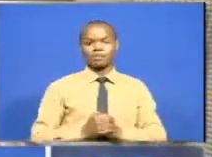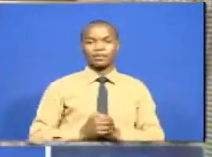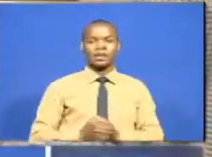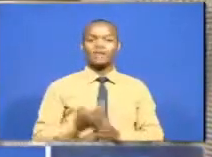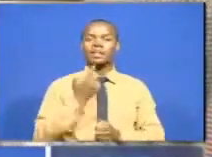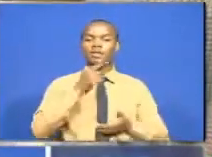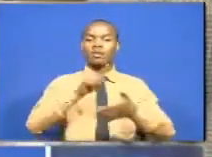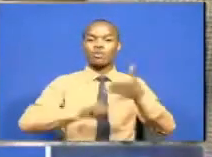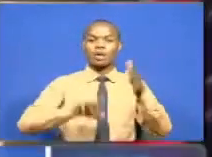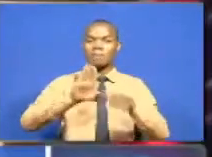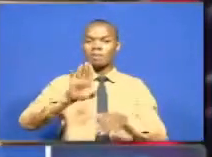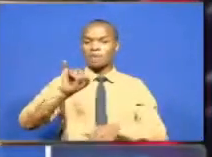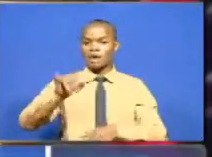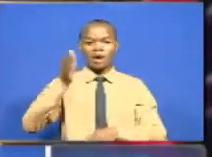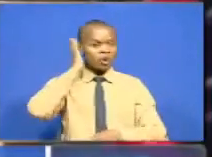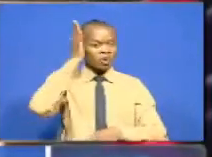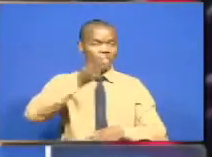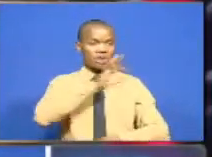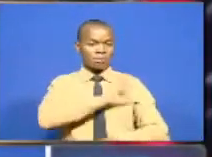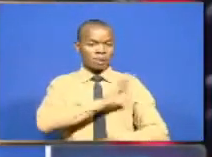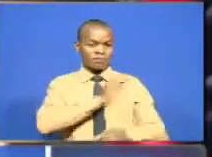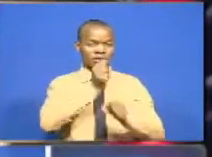benefit Kenyan workers.